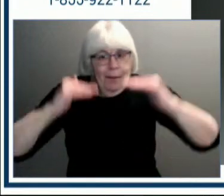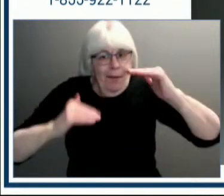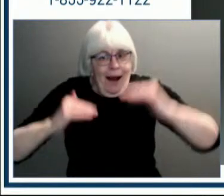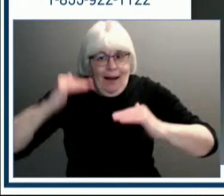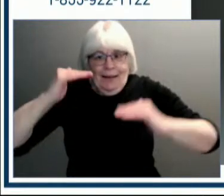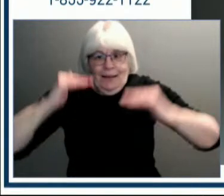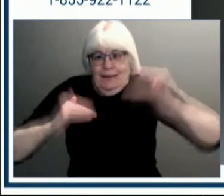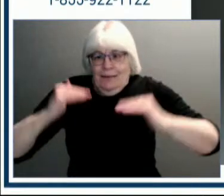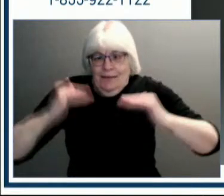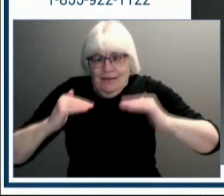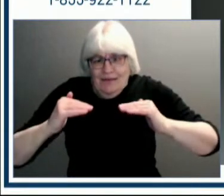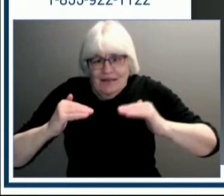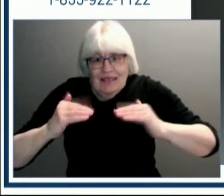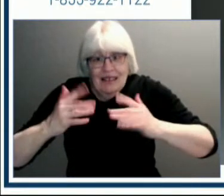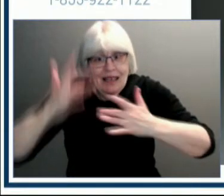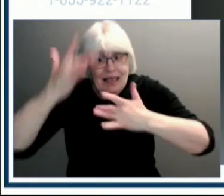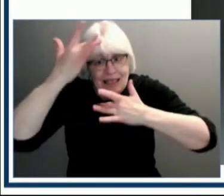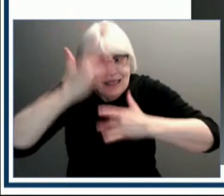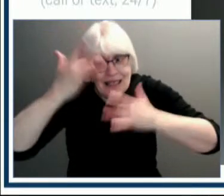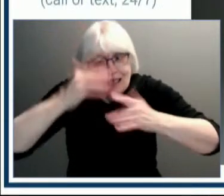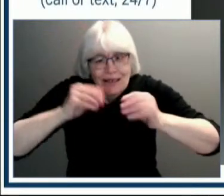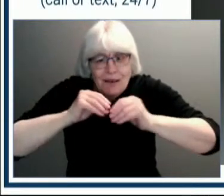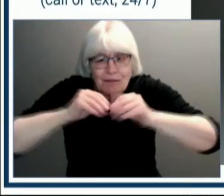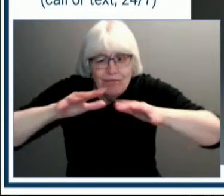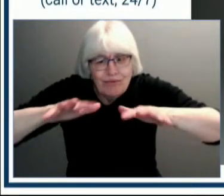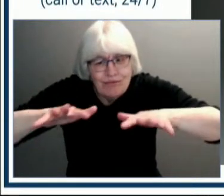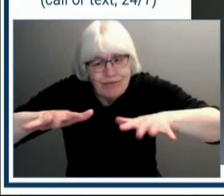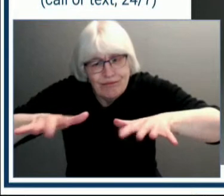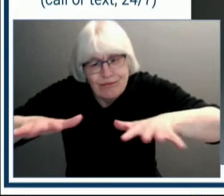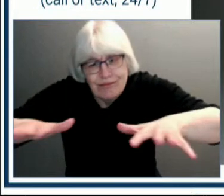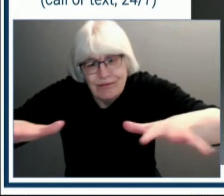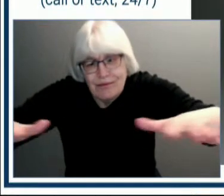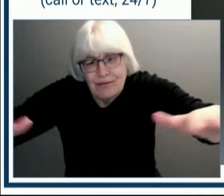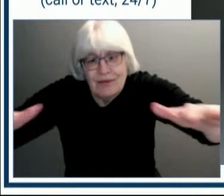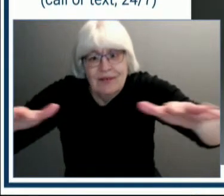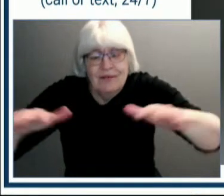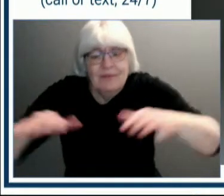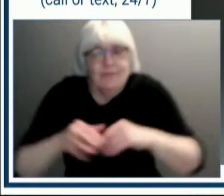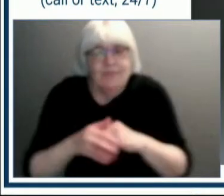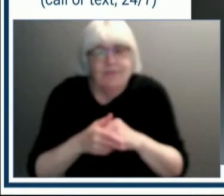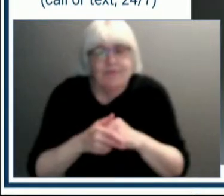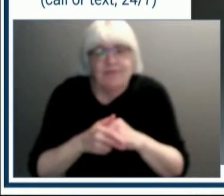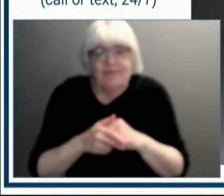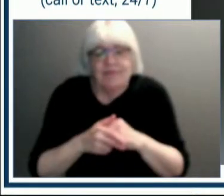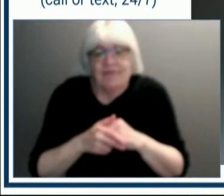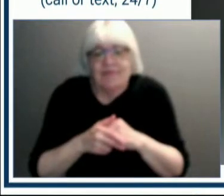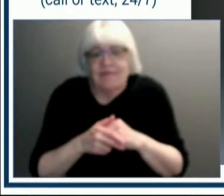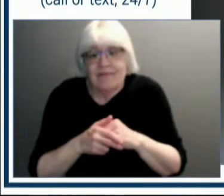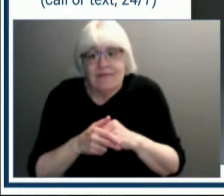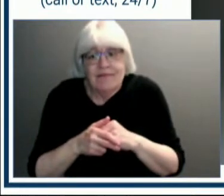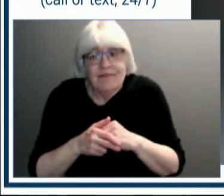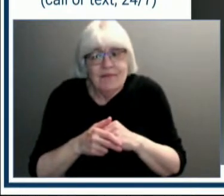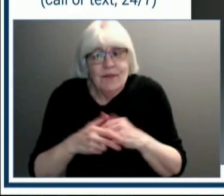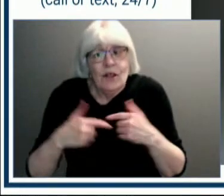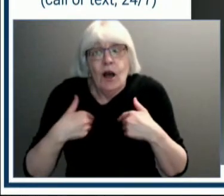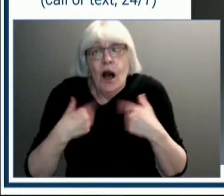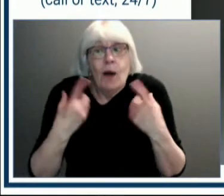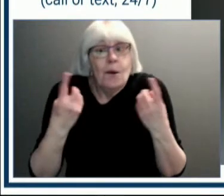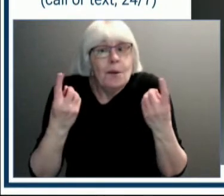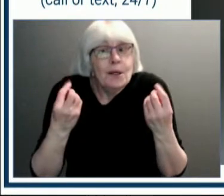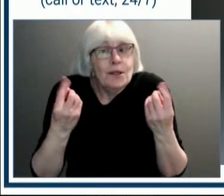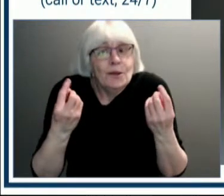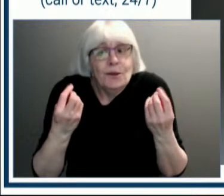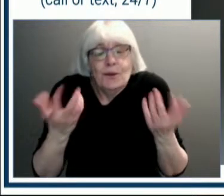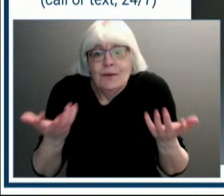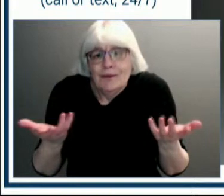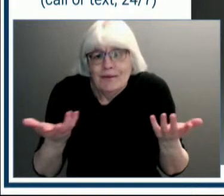very widespread. And how much further do we go before locking everybody down, which